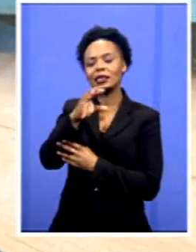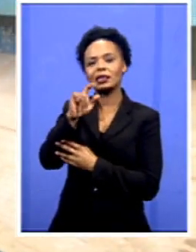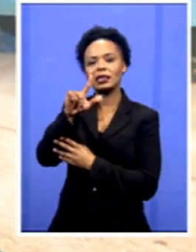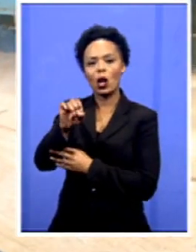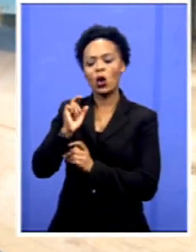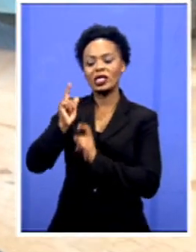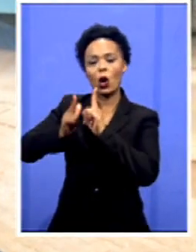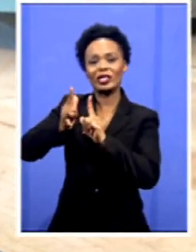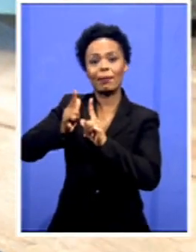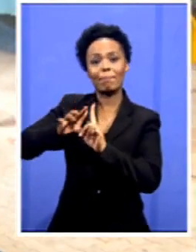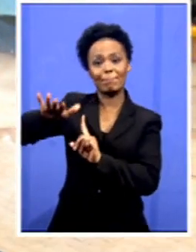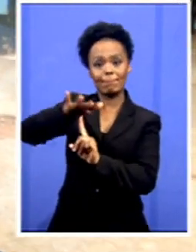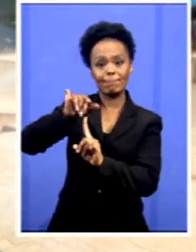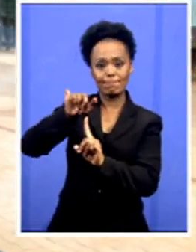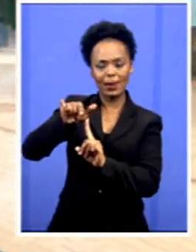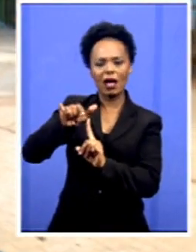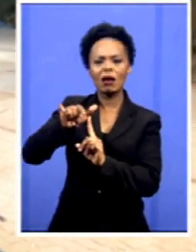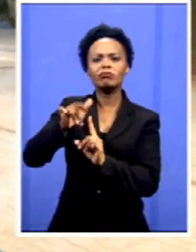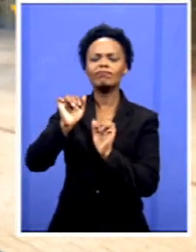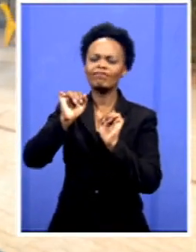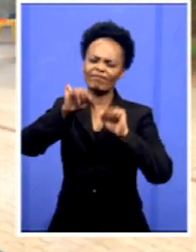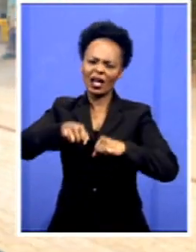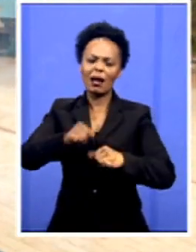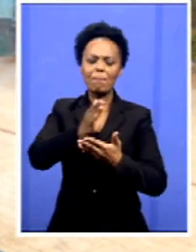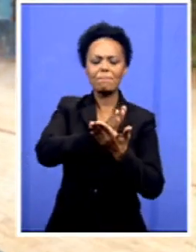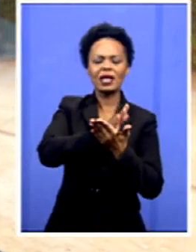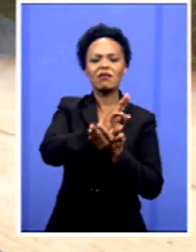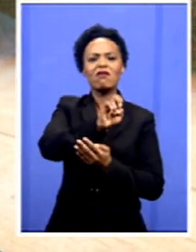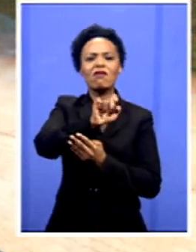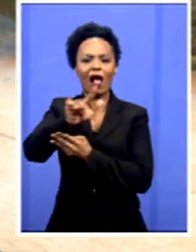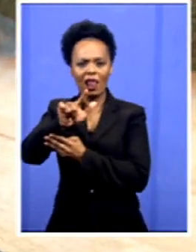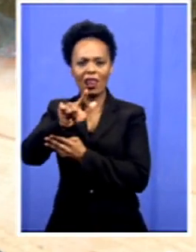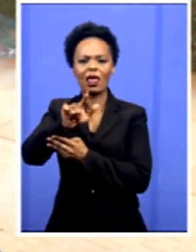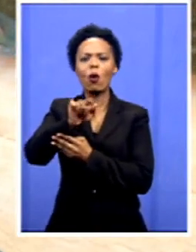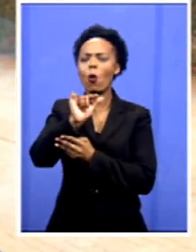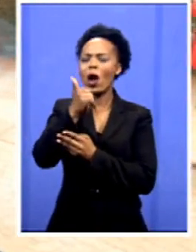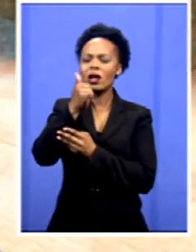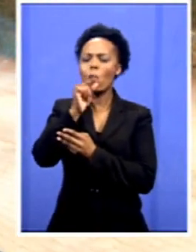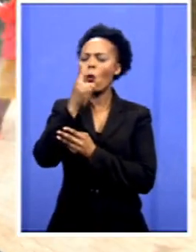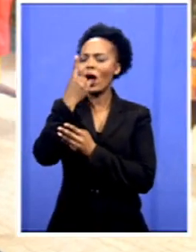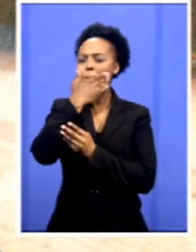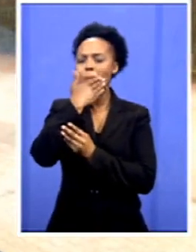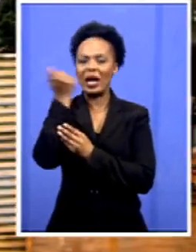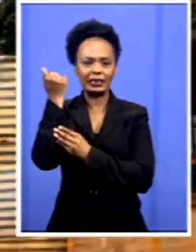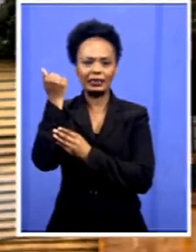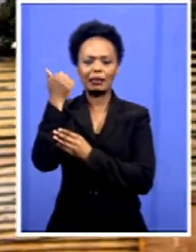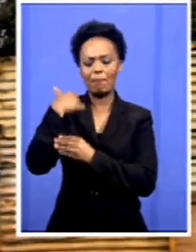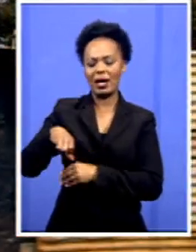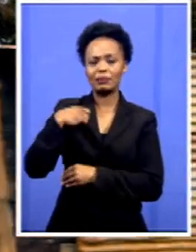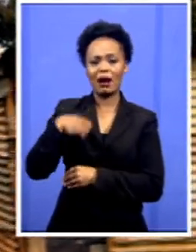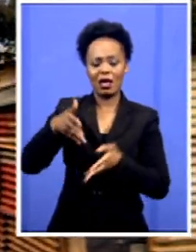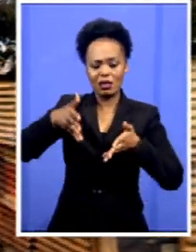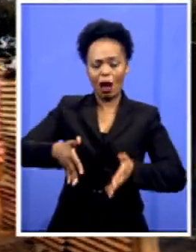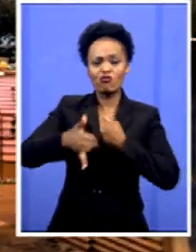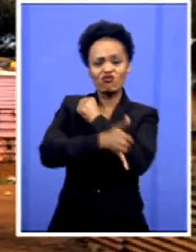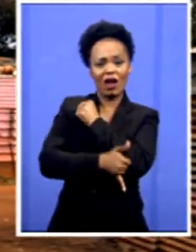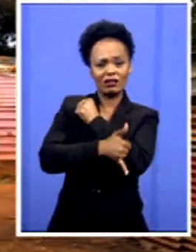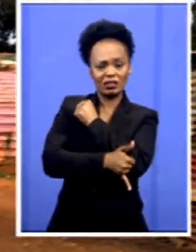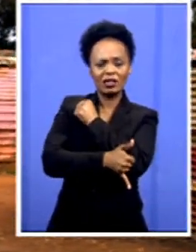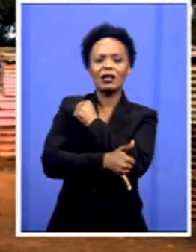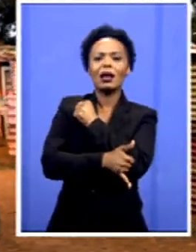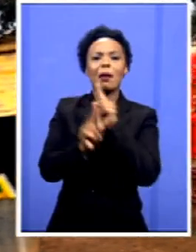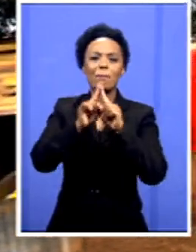Township. As much as the Midva municipality is one of the best municipalities in the country,